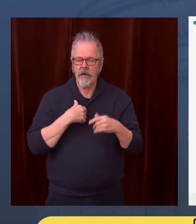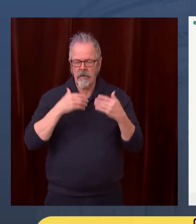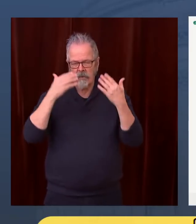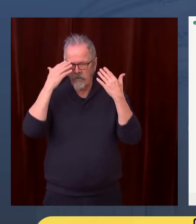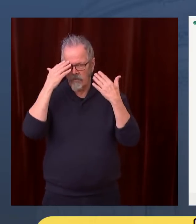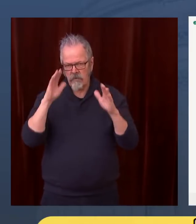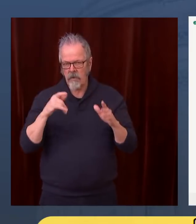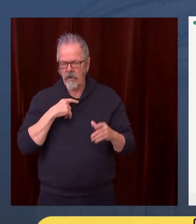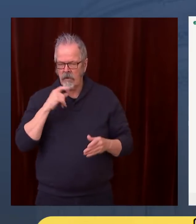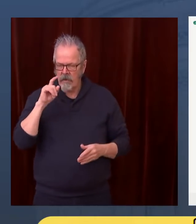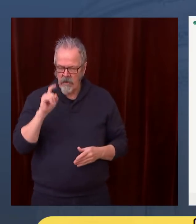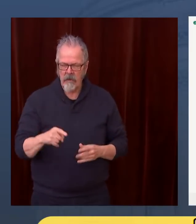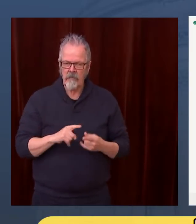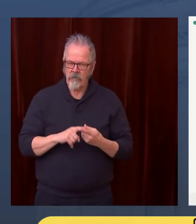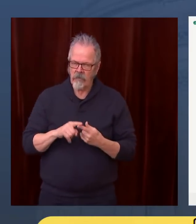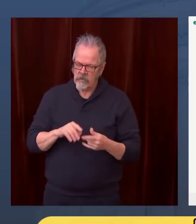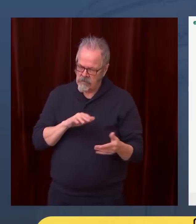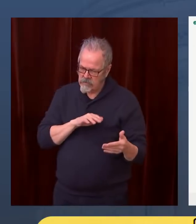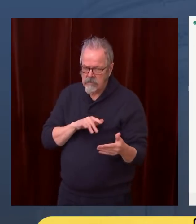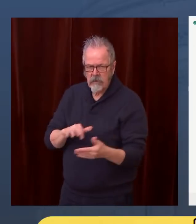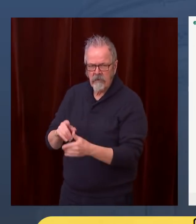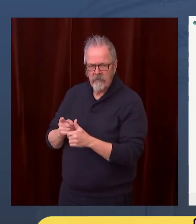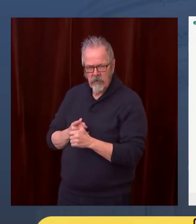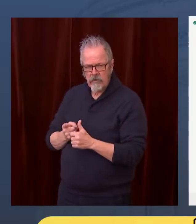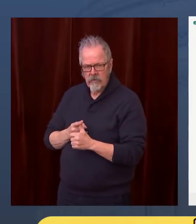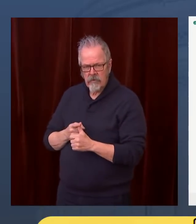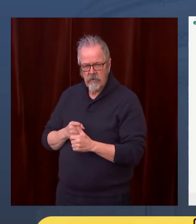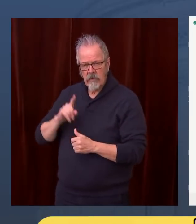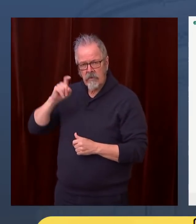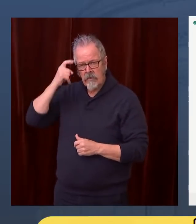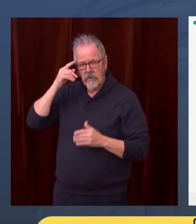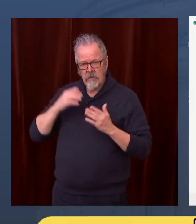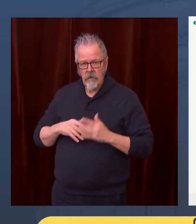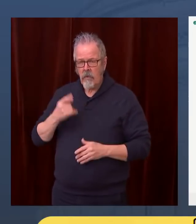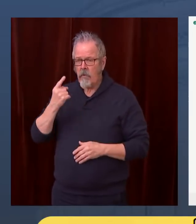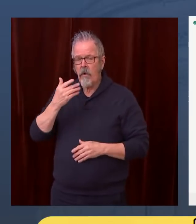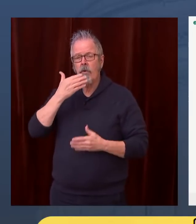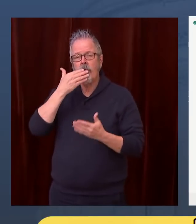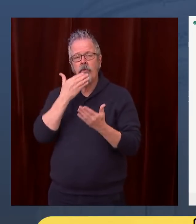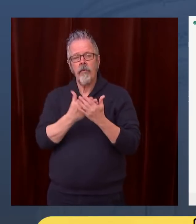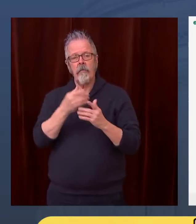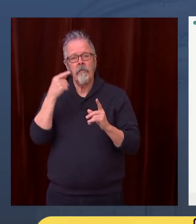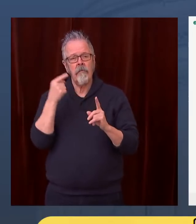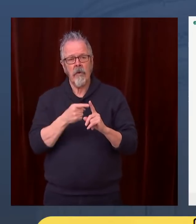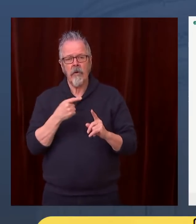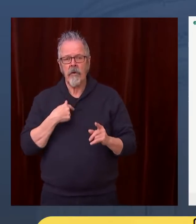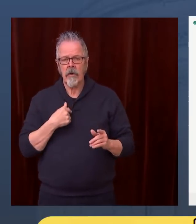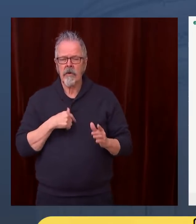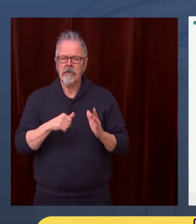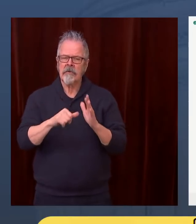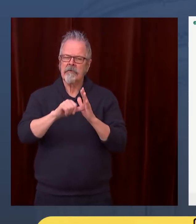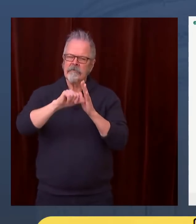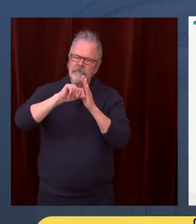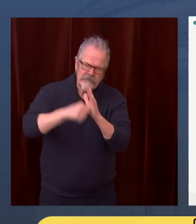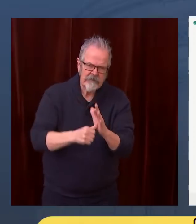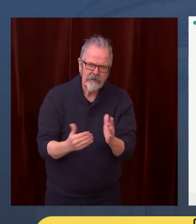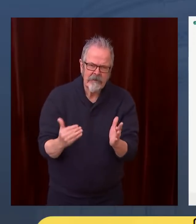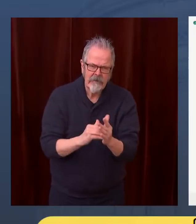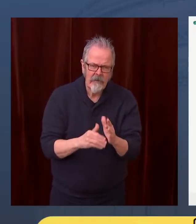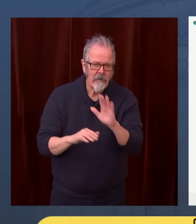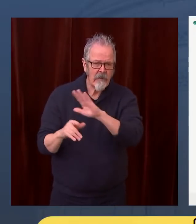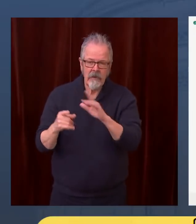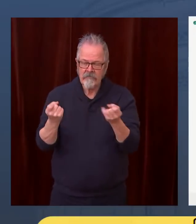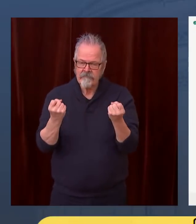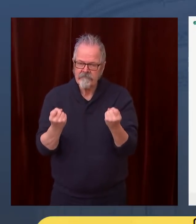healthcare system. But Governor, there's one other really good point that I just need to continue to emphasize, and a lot of people are missing this. This is really about